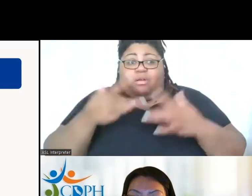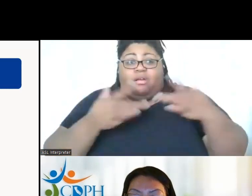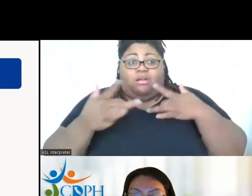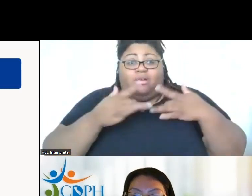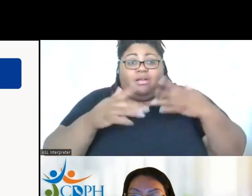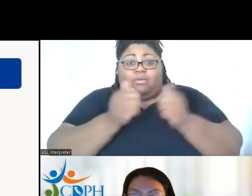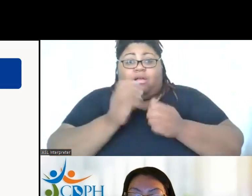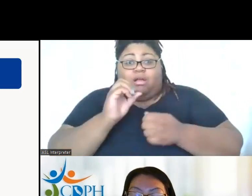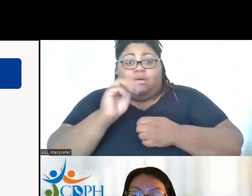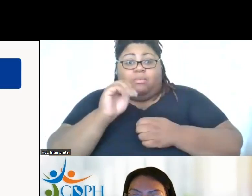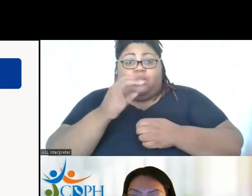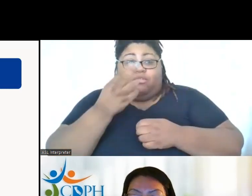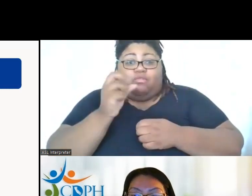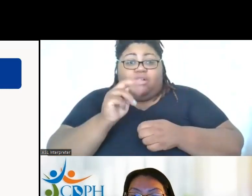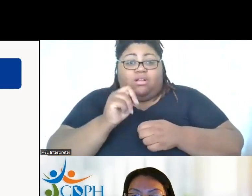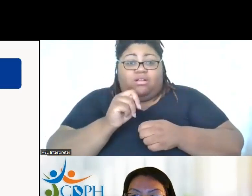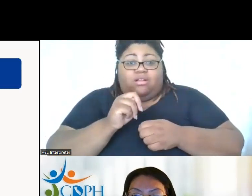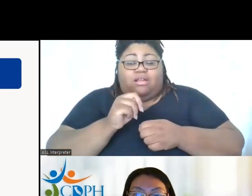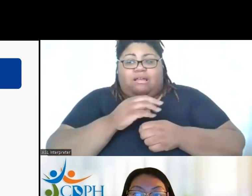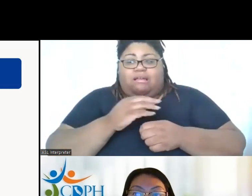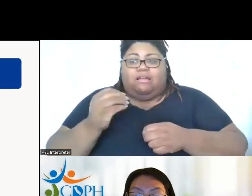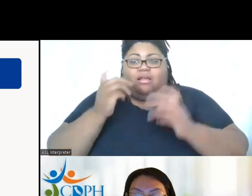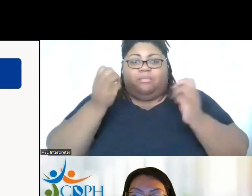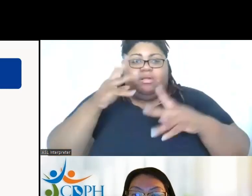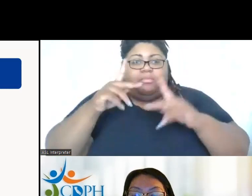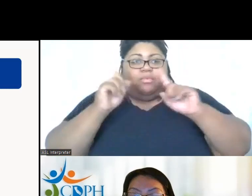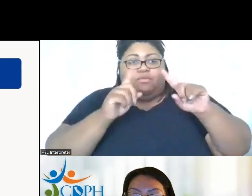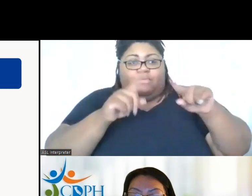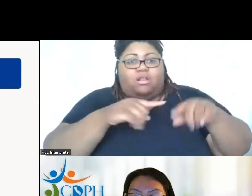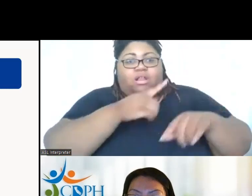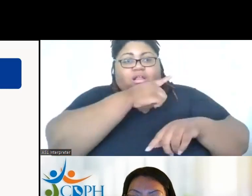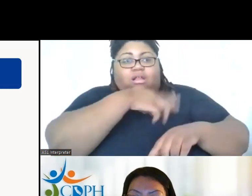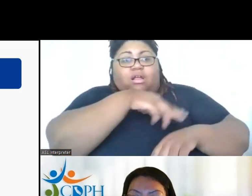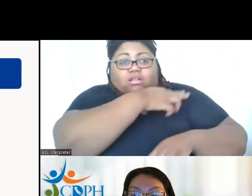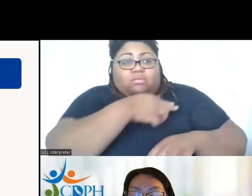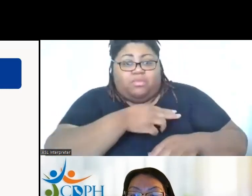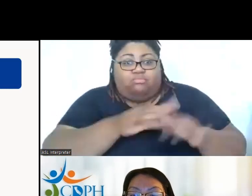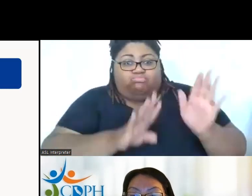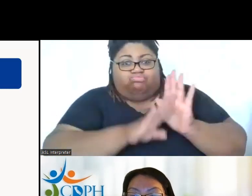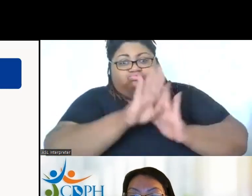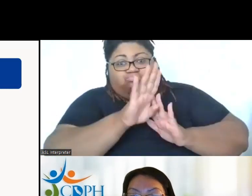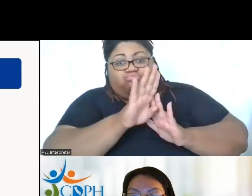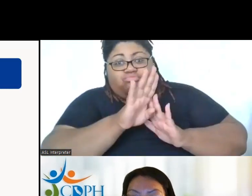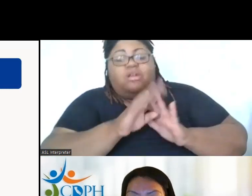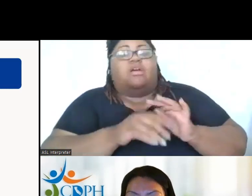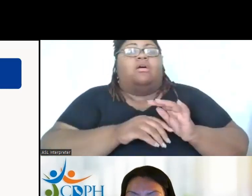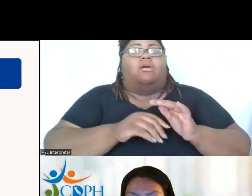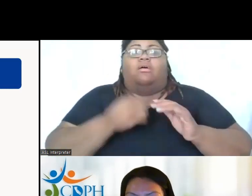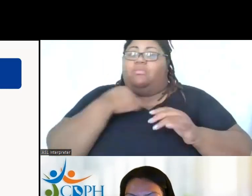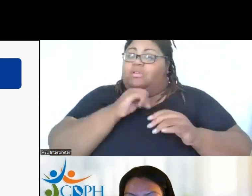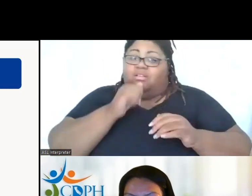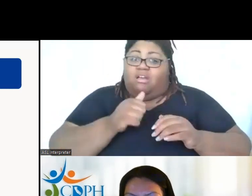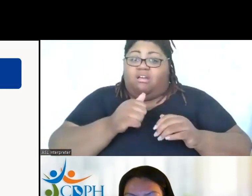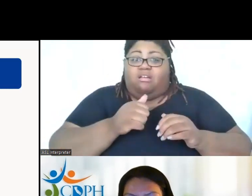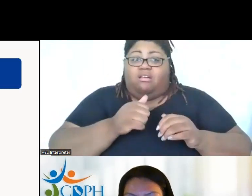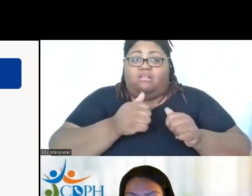with Omicron and the hospitalization rates, we're actually not that far off from where we were. What you'll see is the